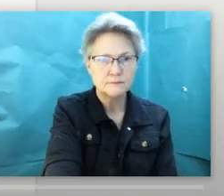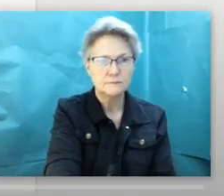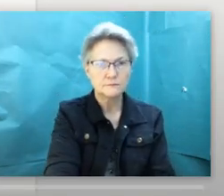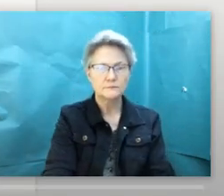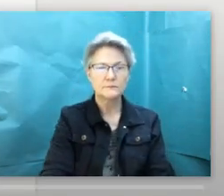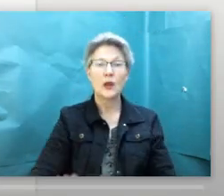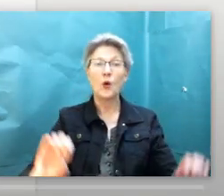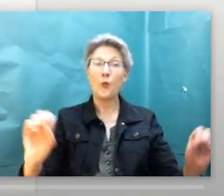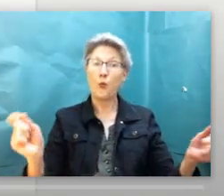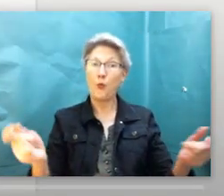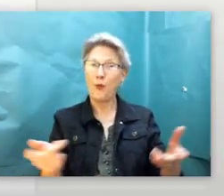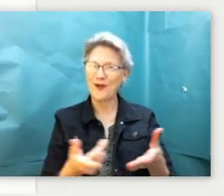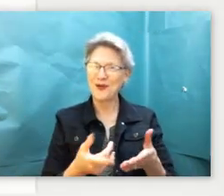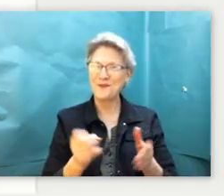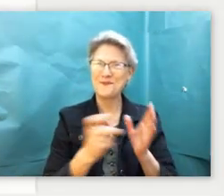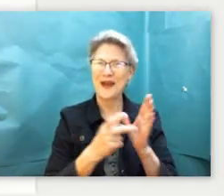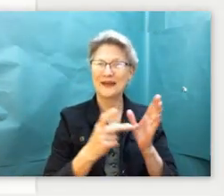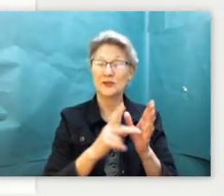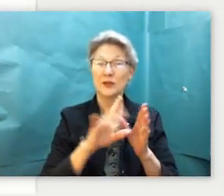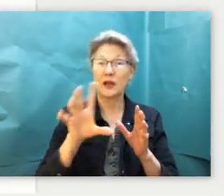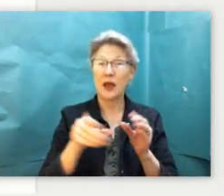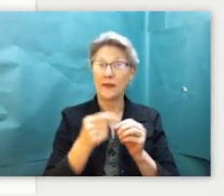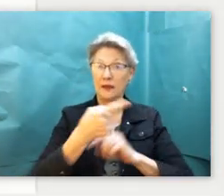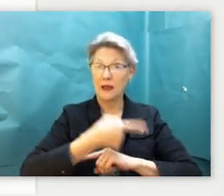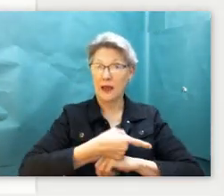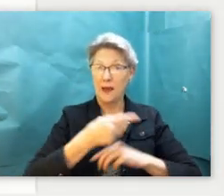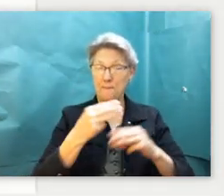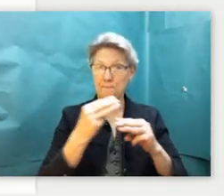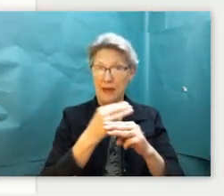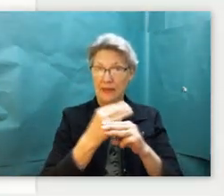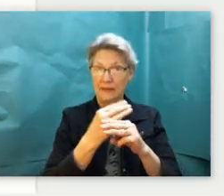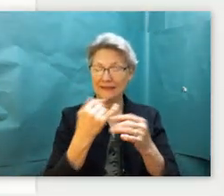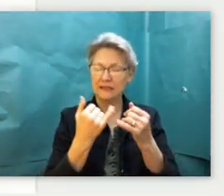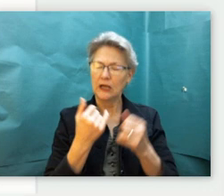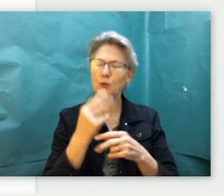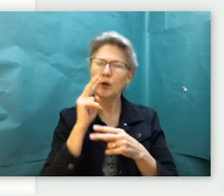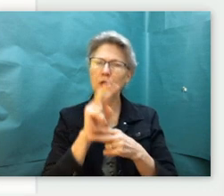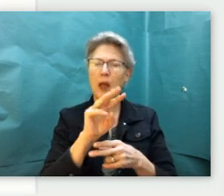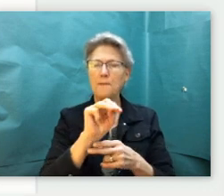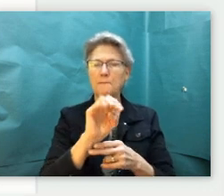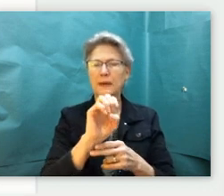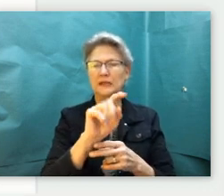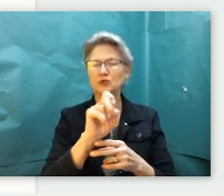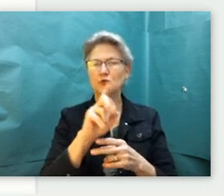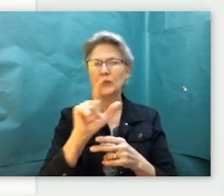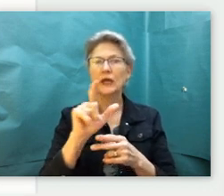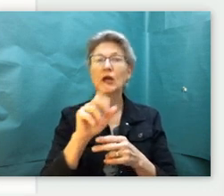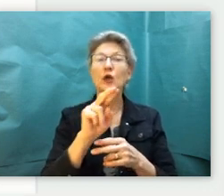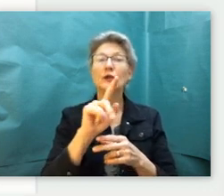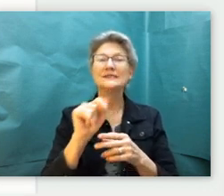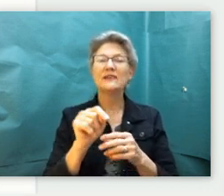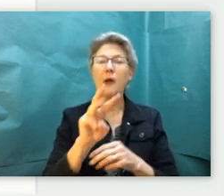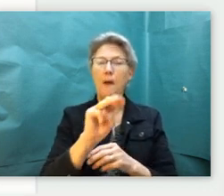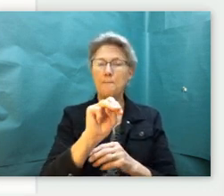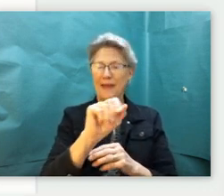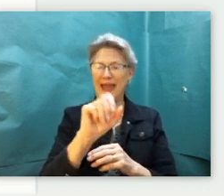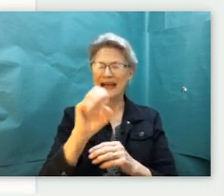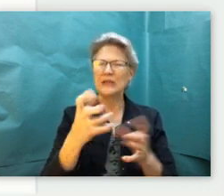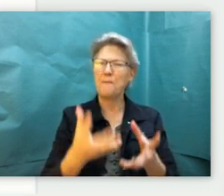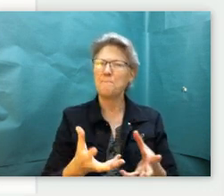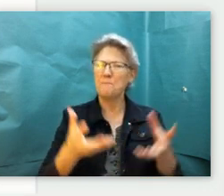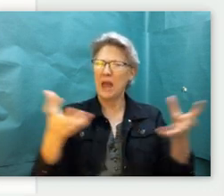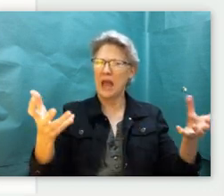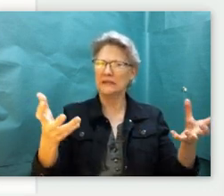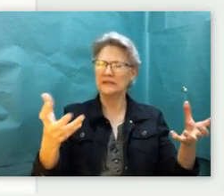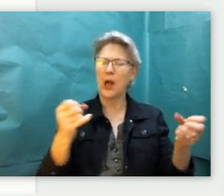back to another day of math. Today, we are going to look at metric units of mass and liquid volumes. Now, mass is the